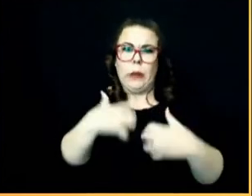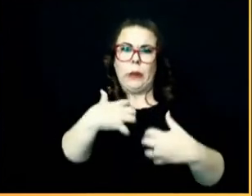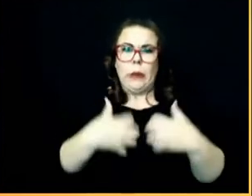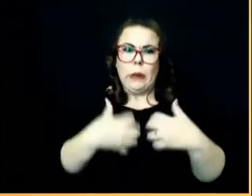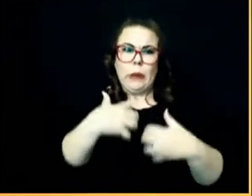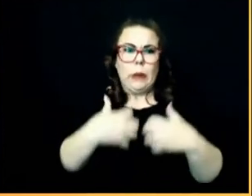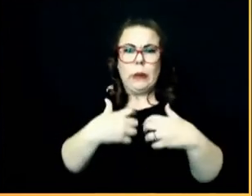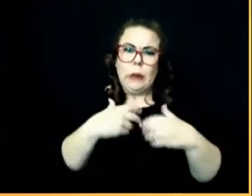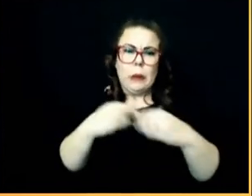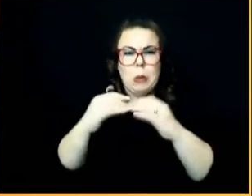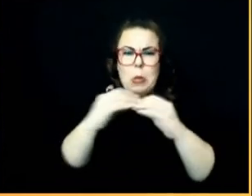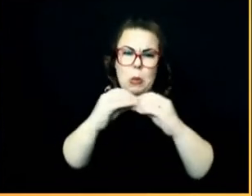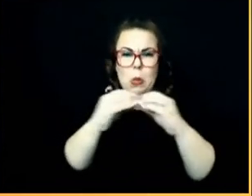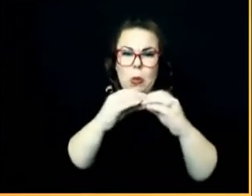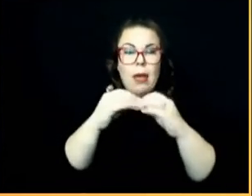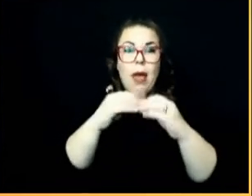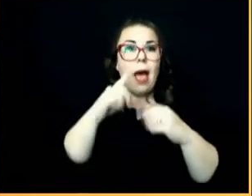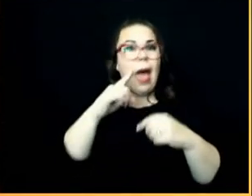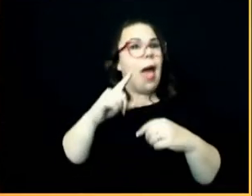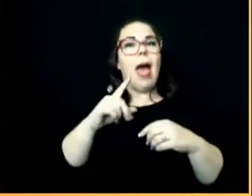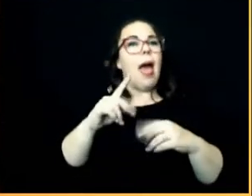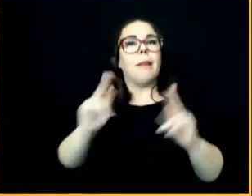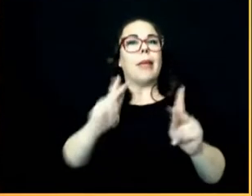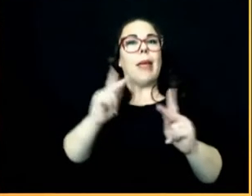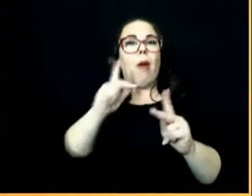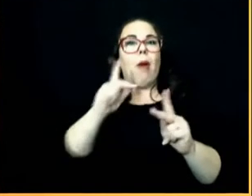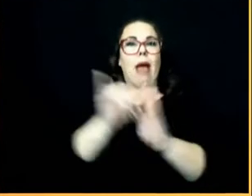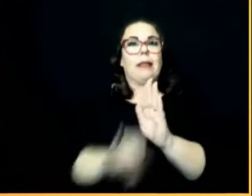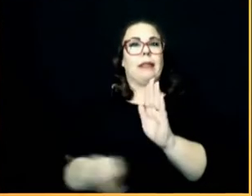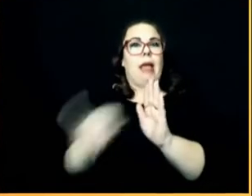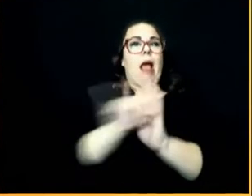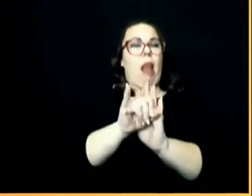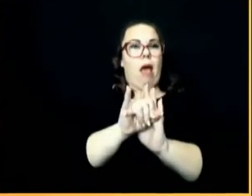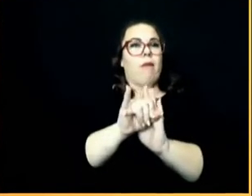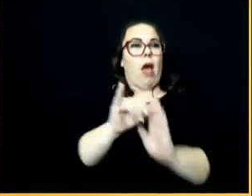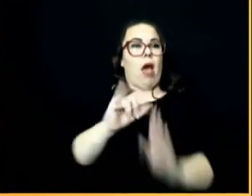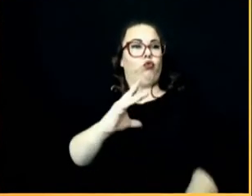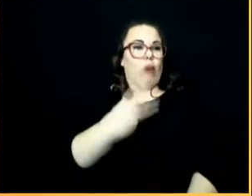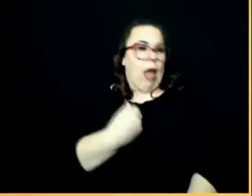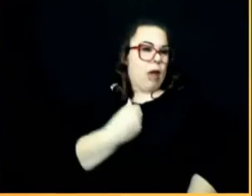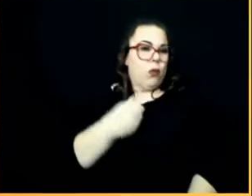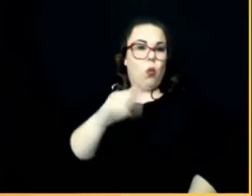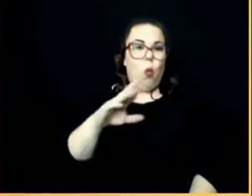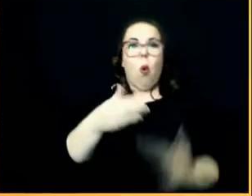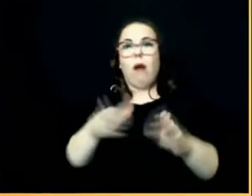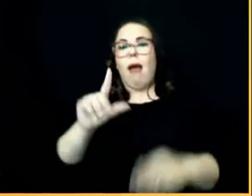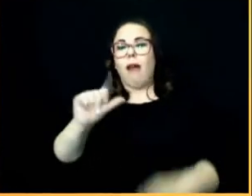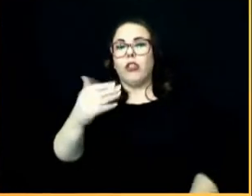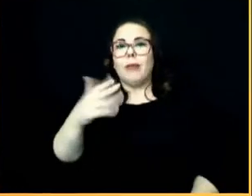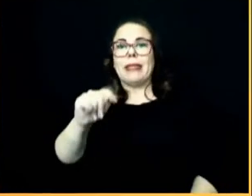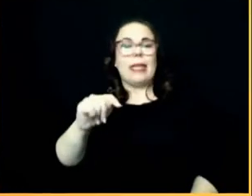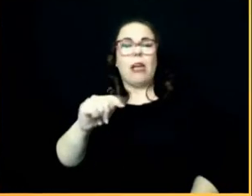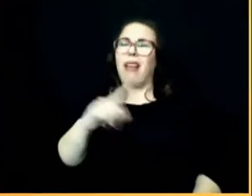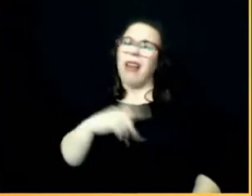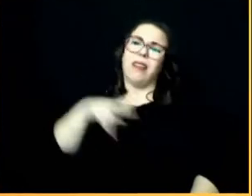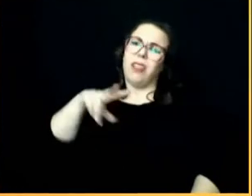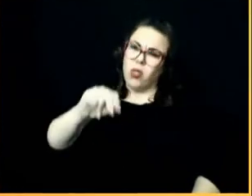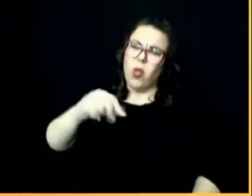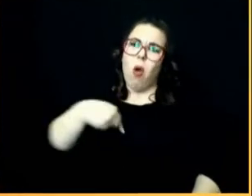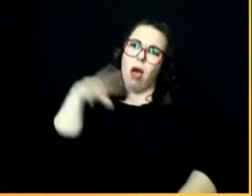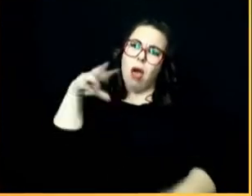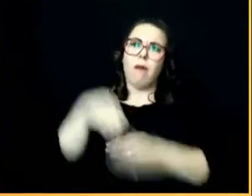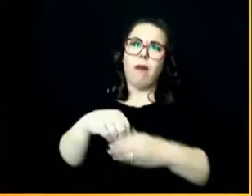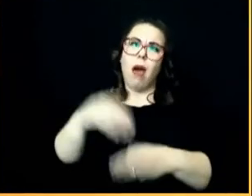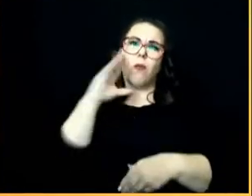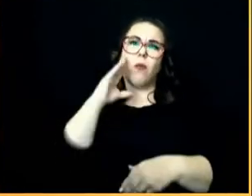us off the menu. And then in that, what do you think, how do you think they're able to get people in these places